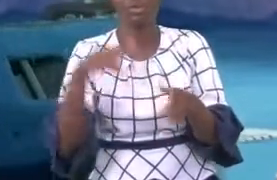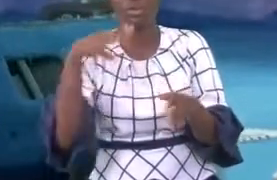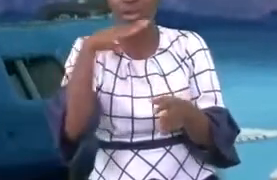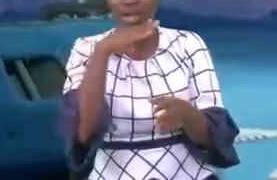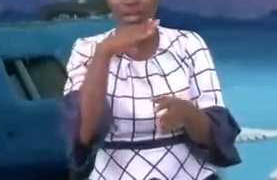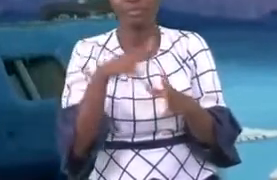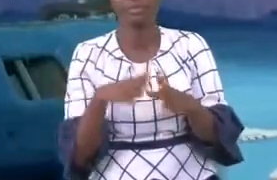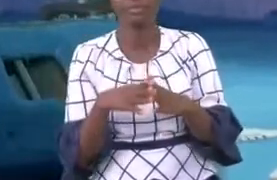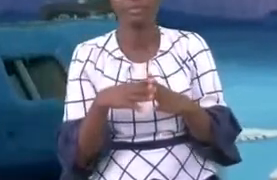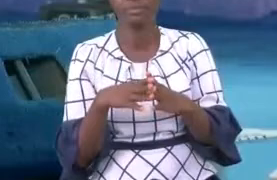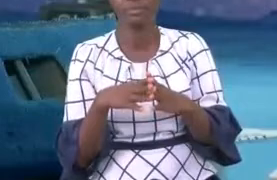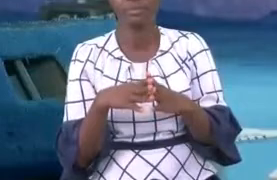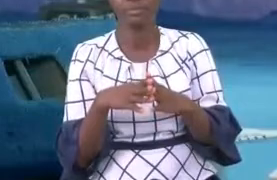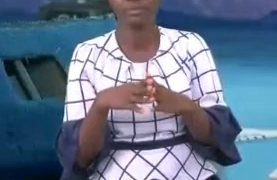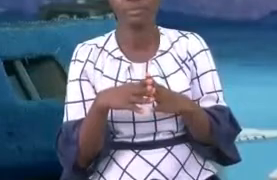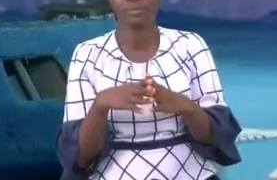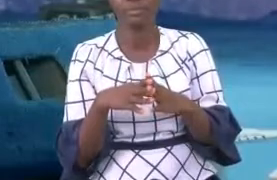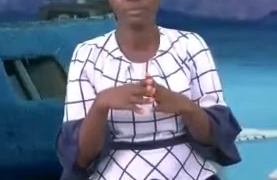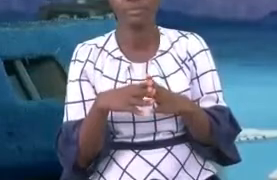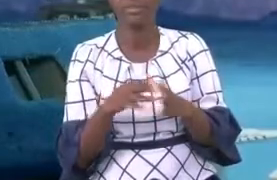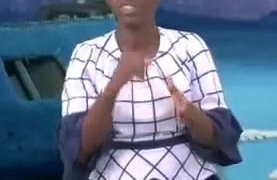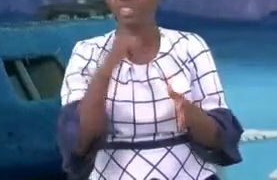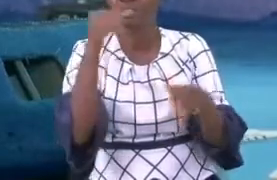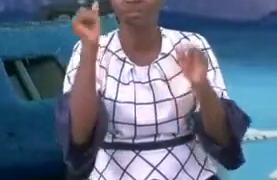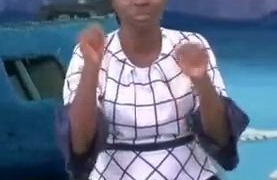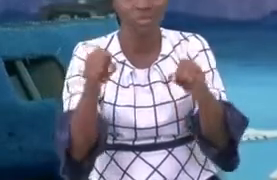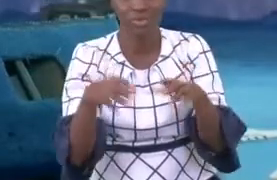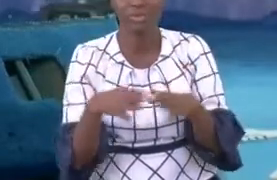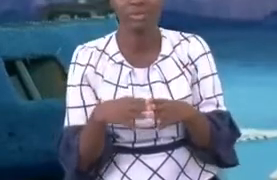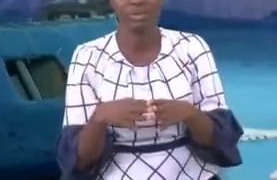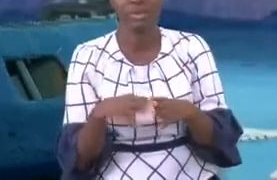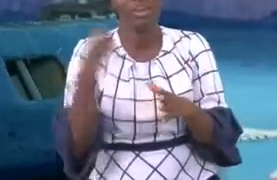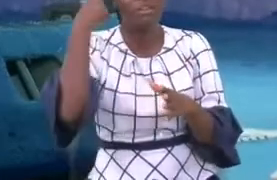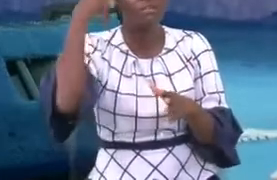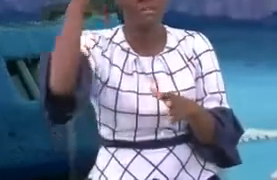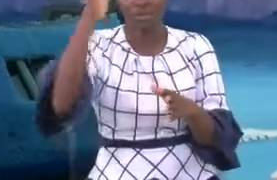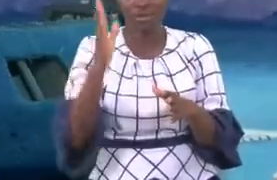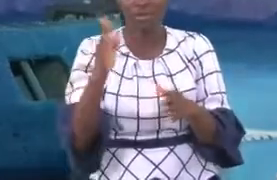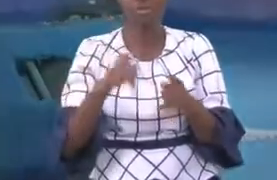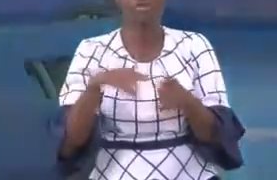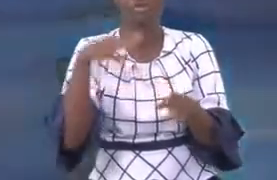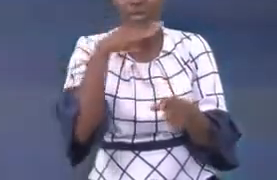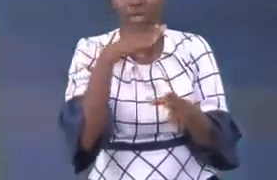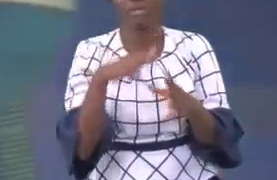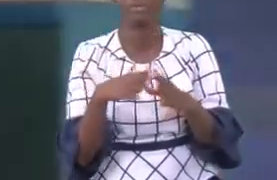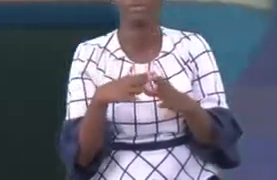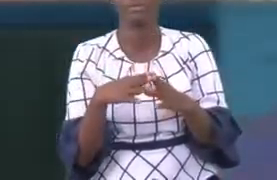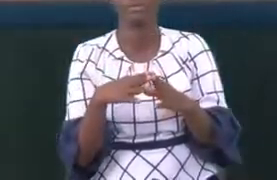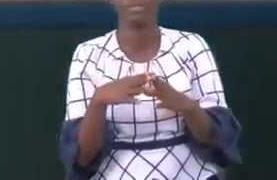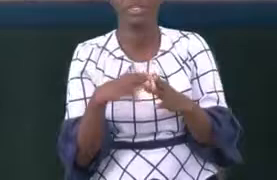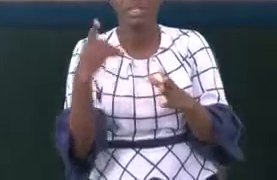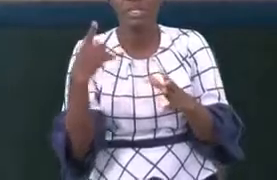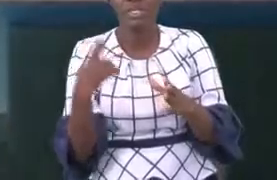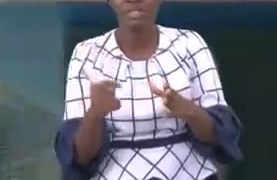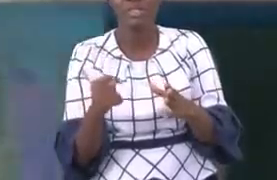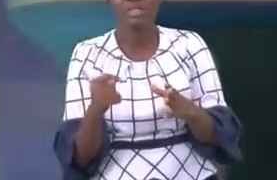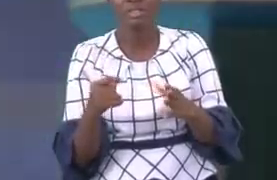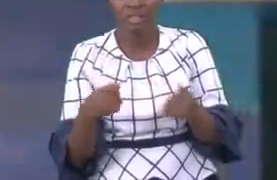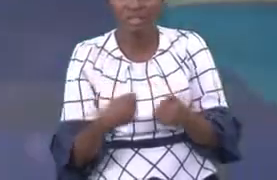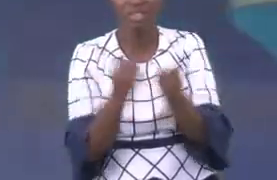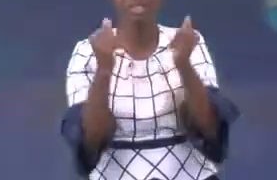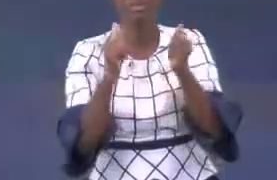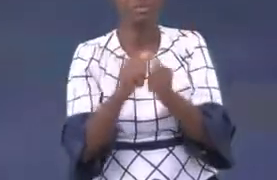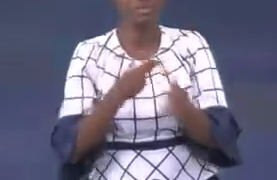Impossible for God to lie. The challenge with us is, you have never met anybody